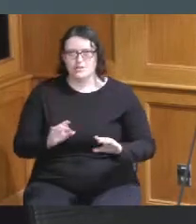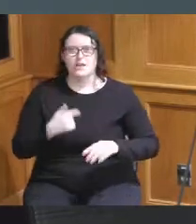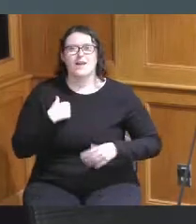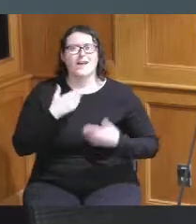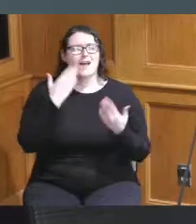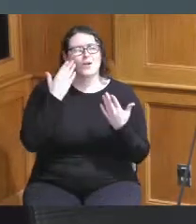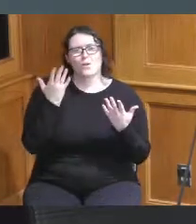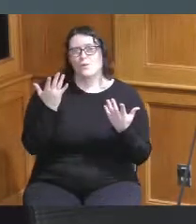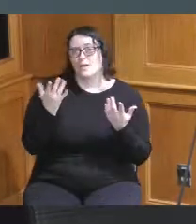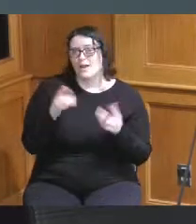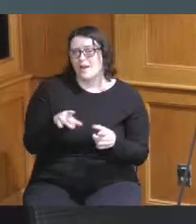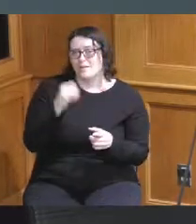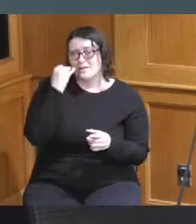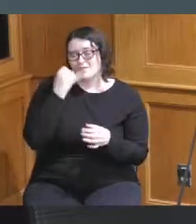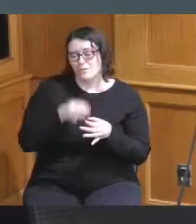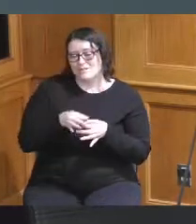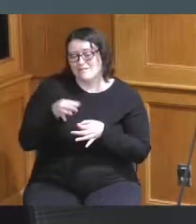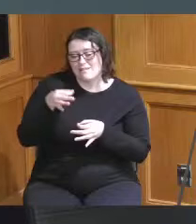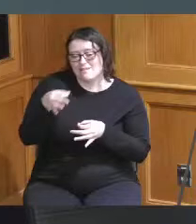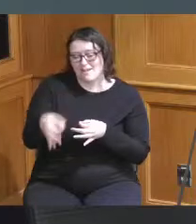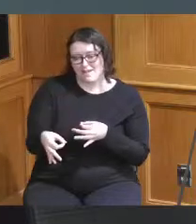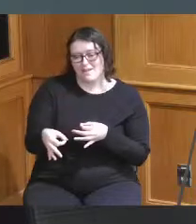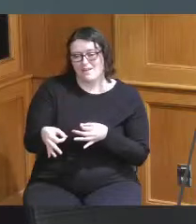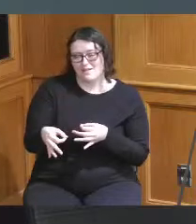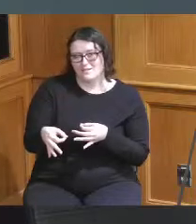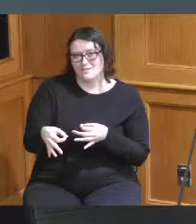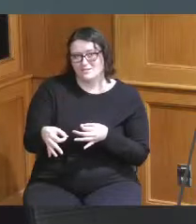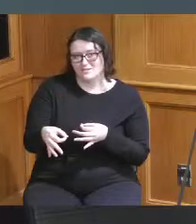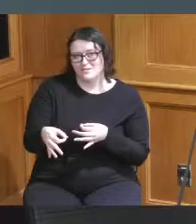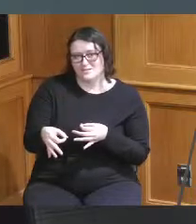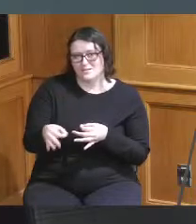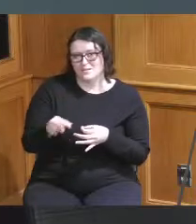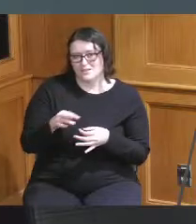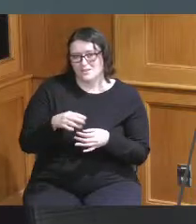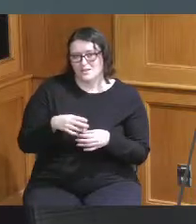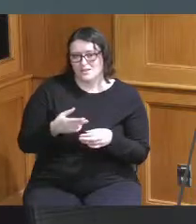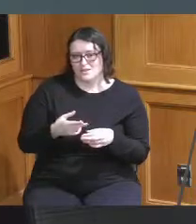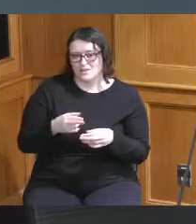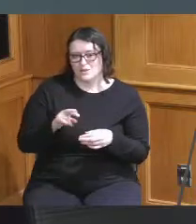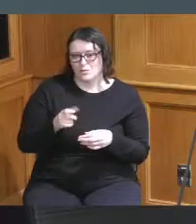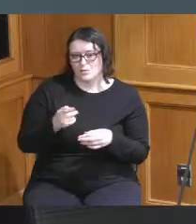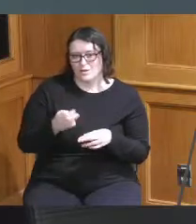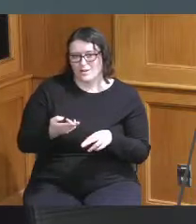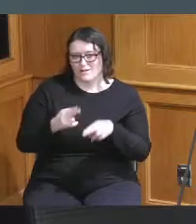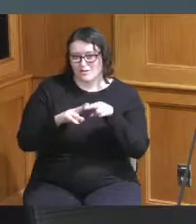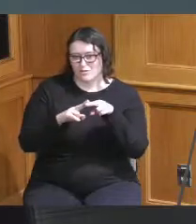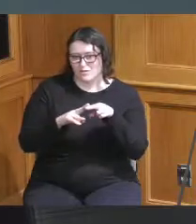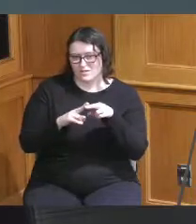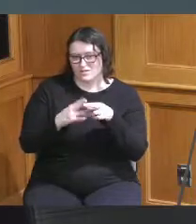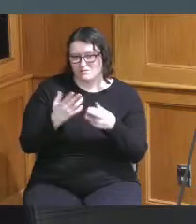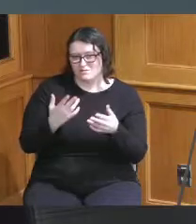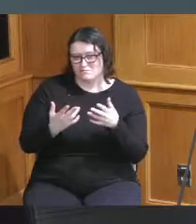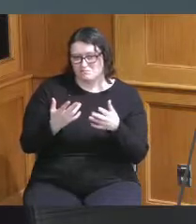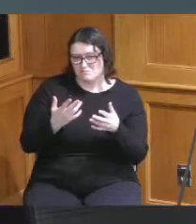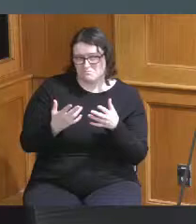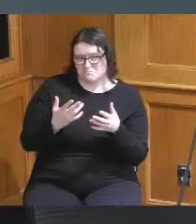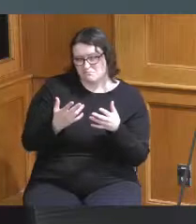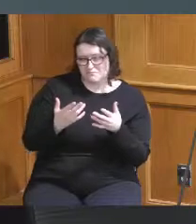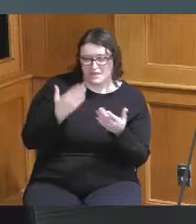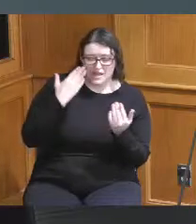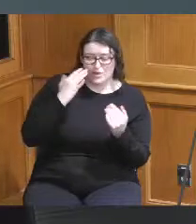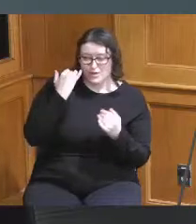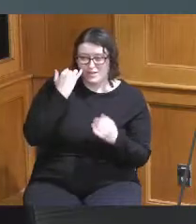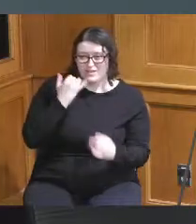would happen if we delayed the rate increase to decide whether or not as a board, whether or not